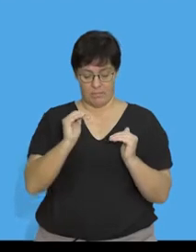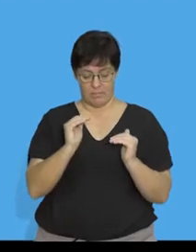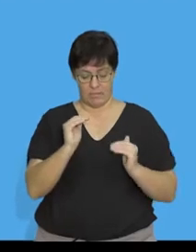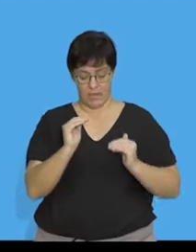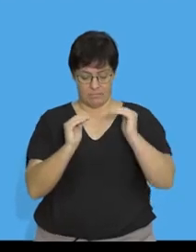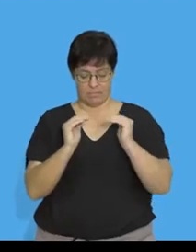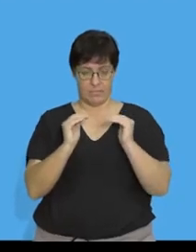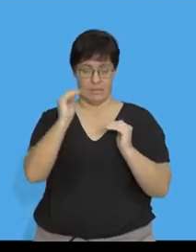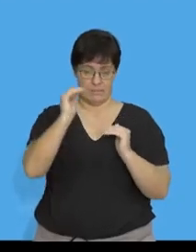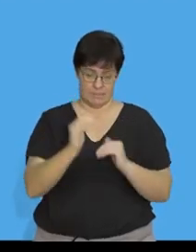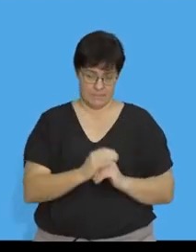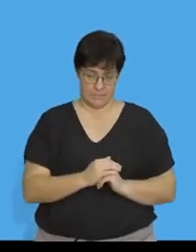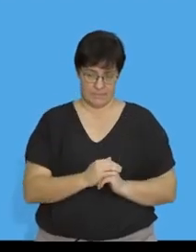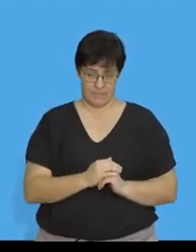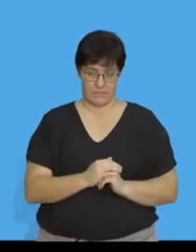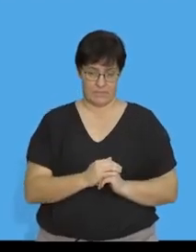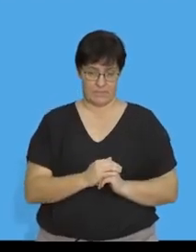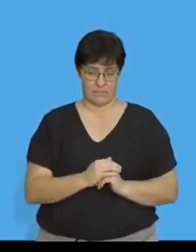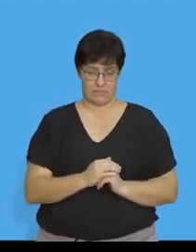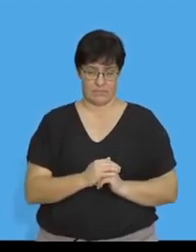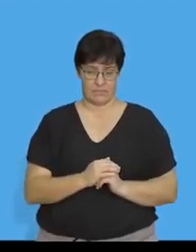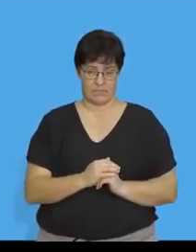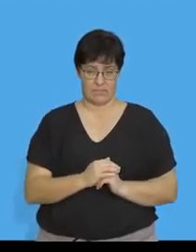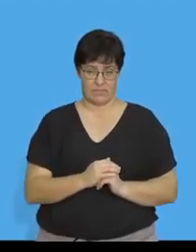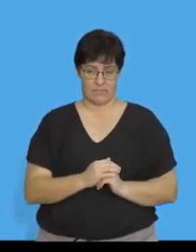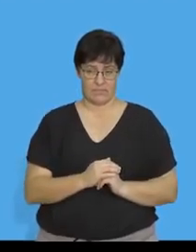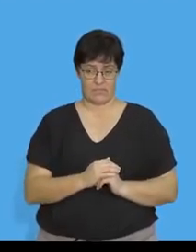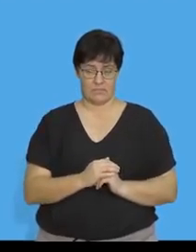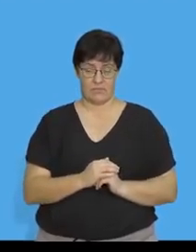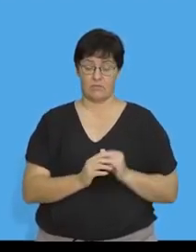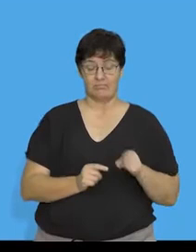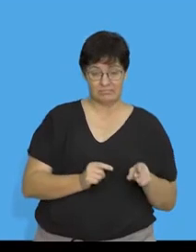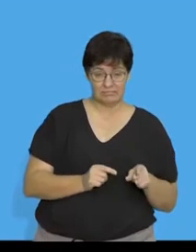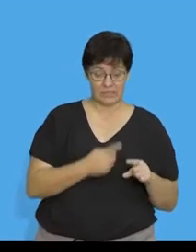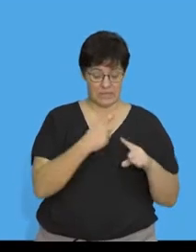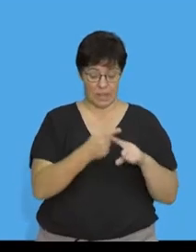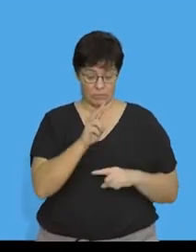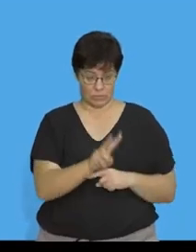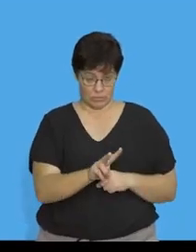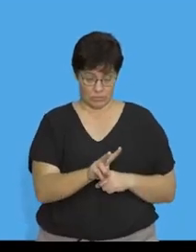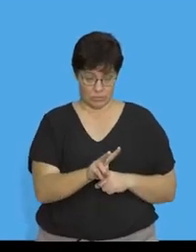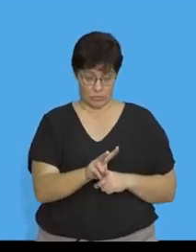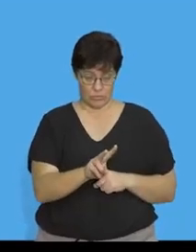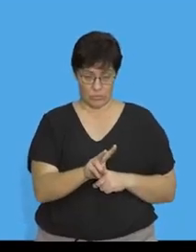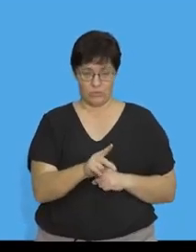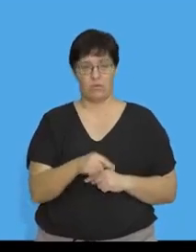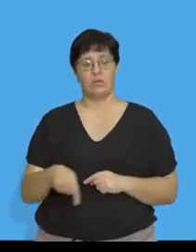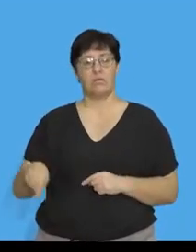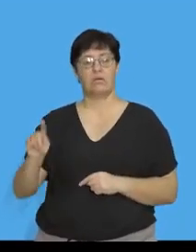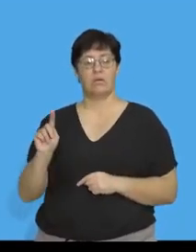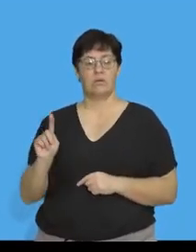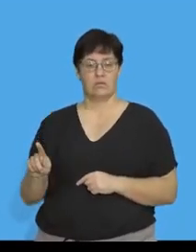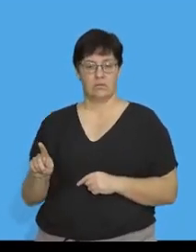it's a useful one just to look at. And I'm going to say, if I take 1,200 and I divide by 2, I